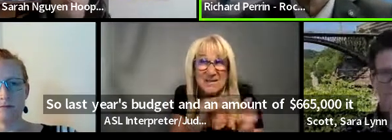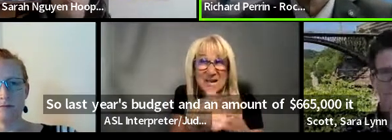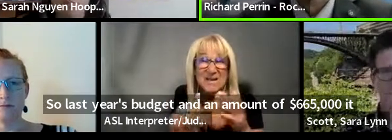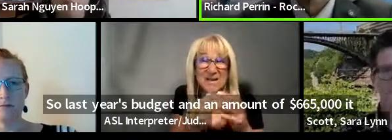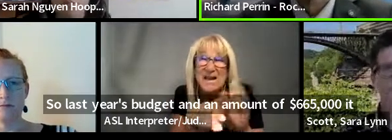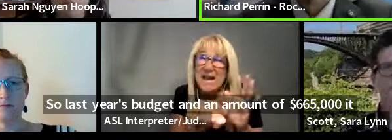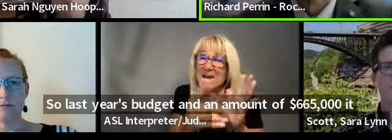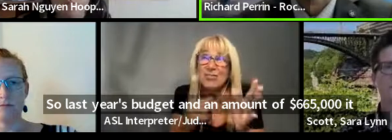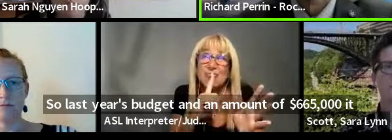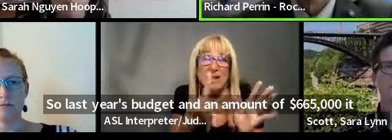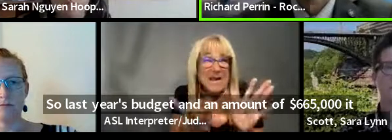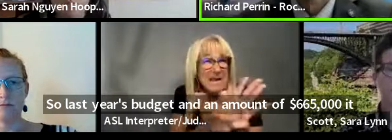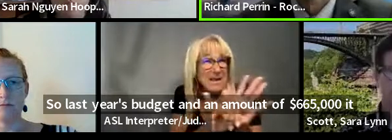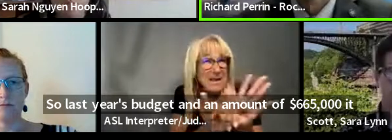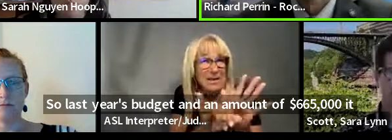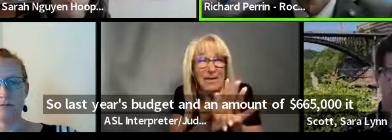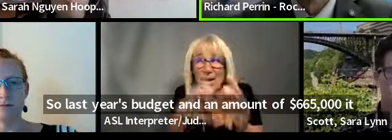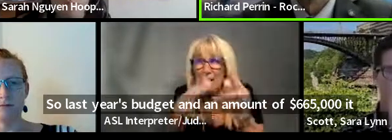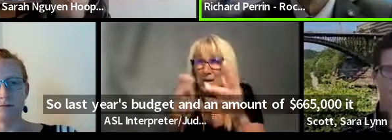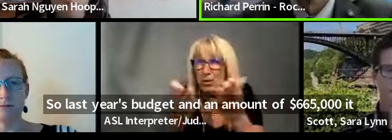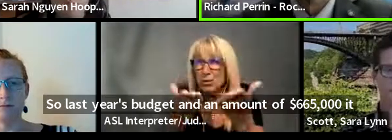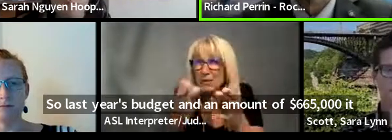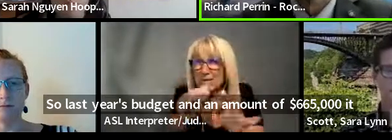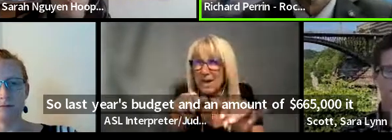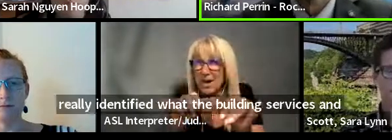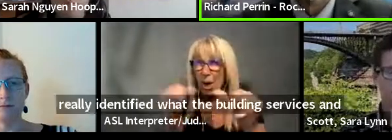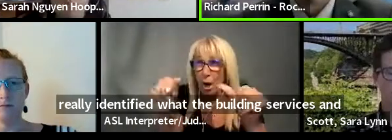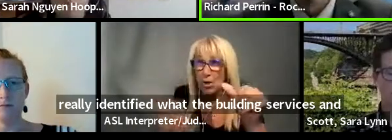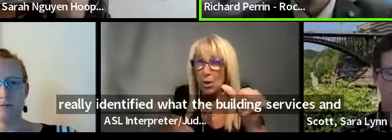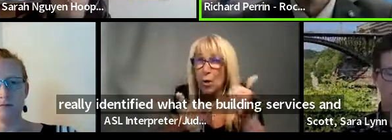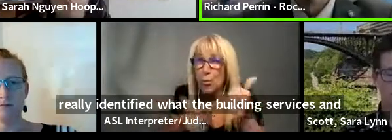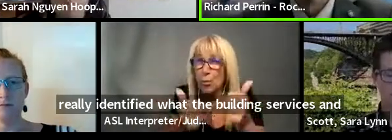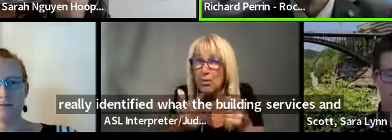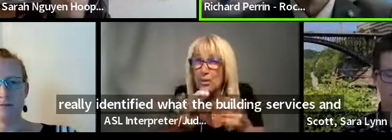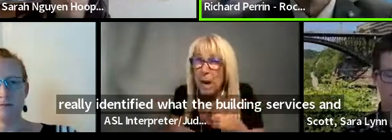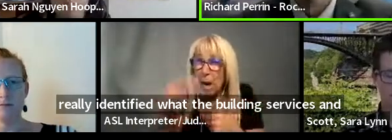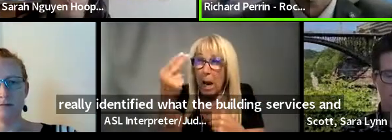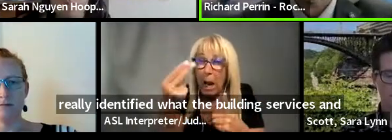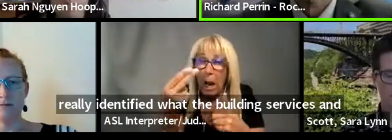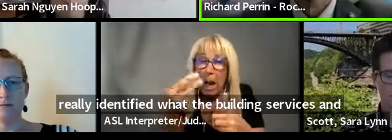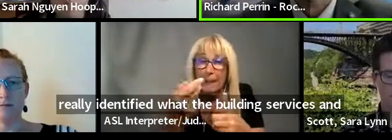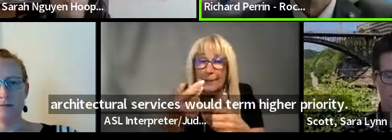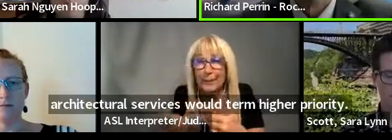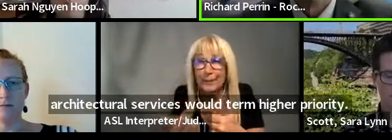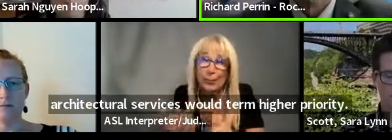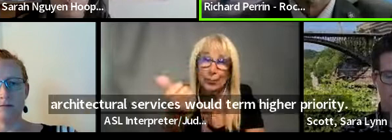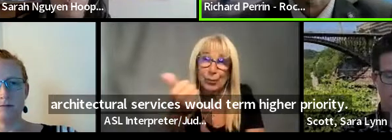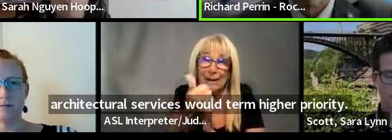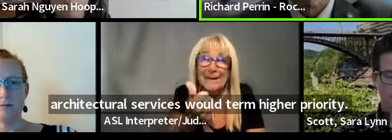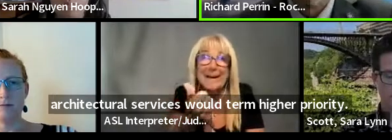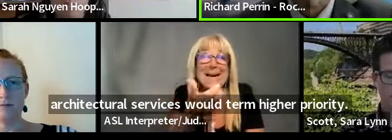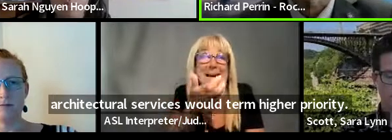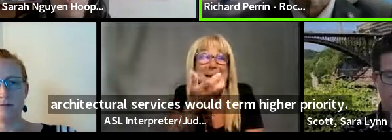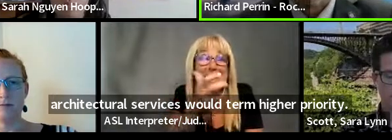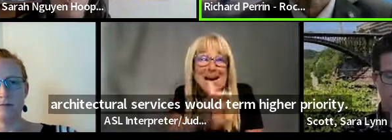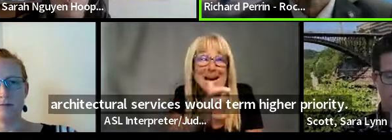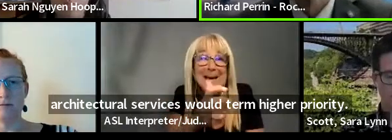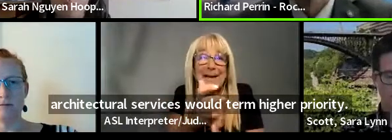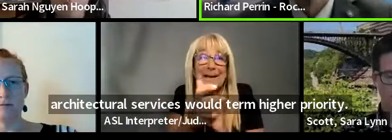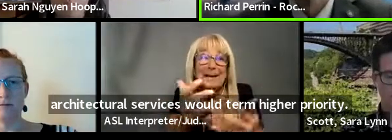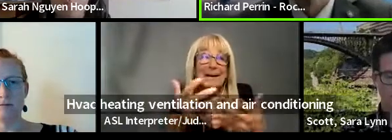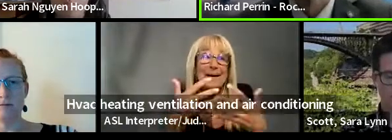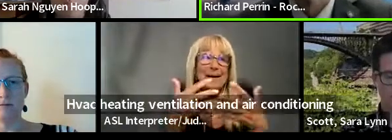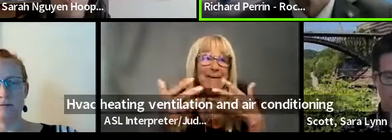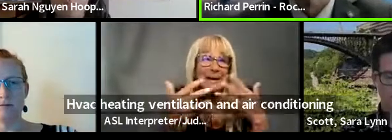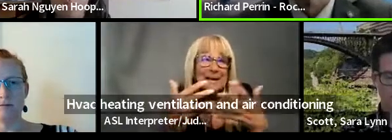building services and architectural services would term high priority HVAC, heating, ventilation, and air conditioning, and sort